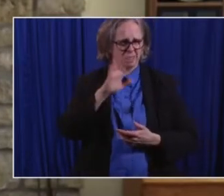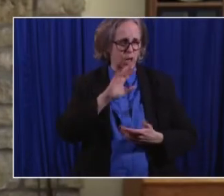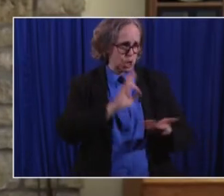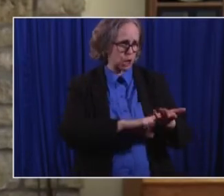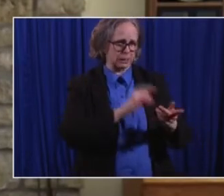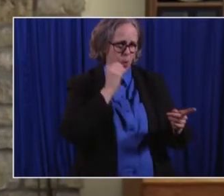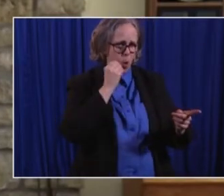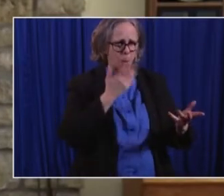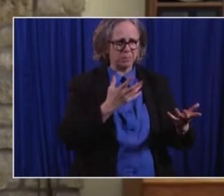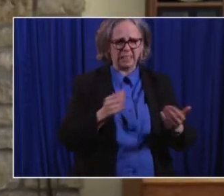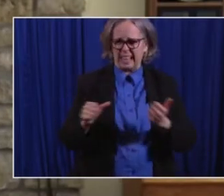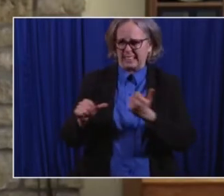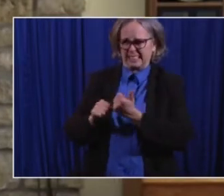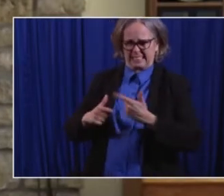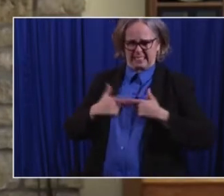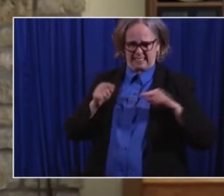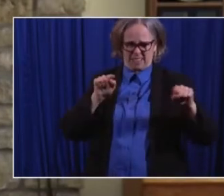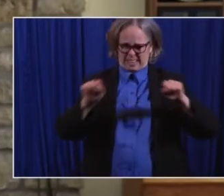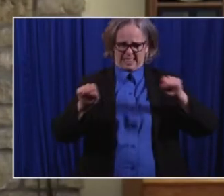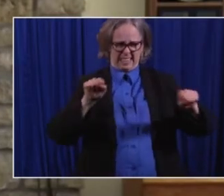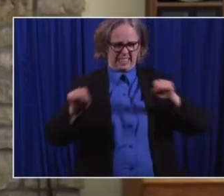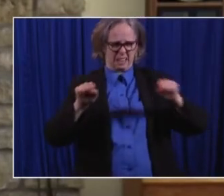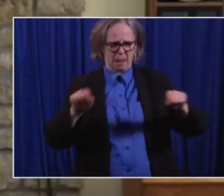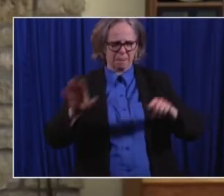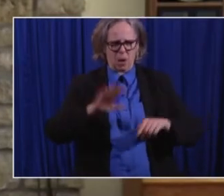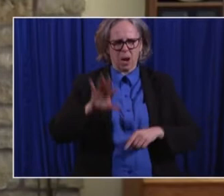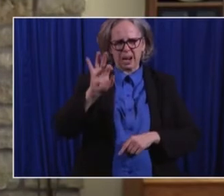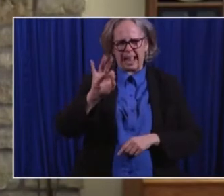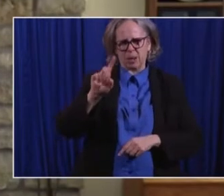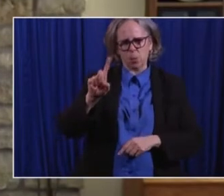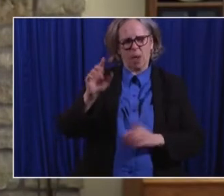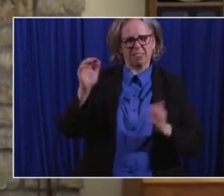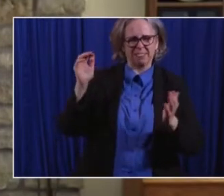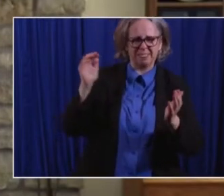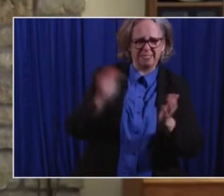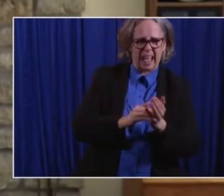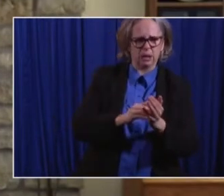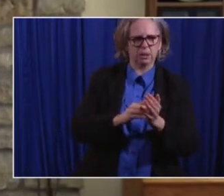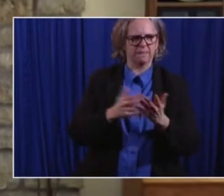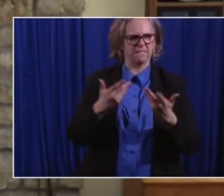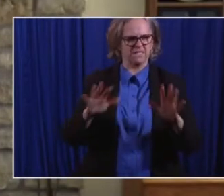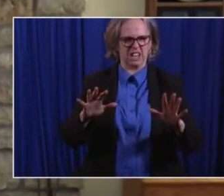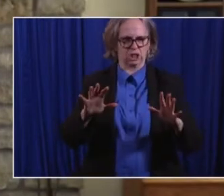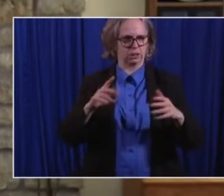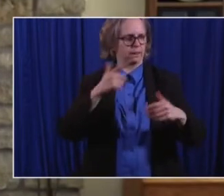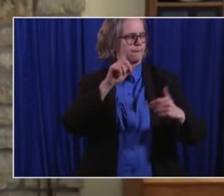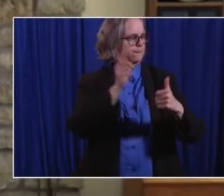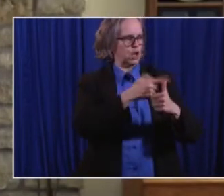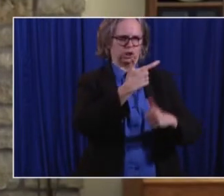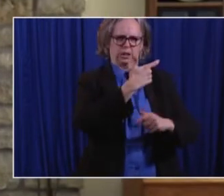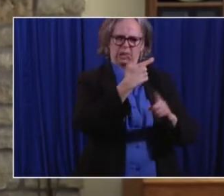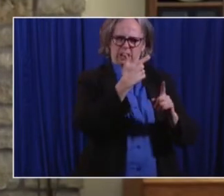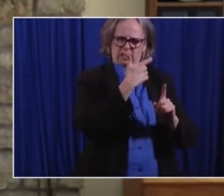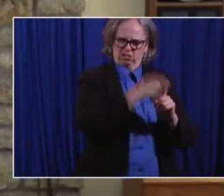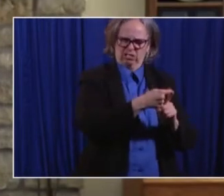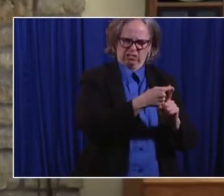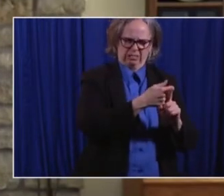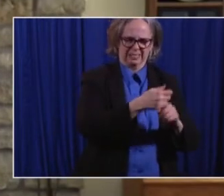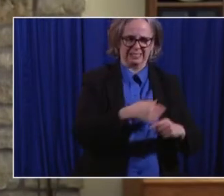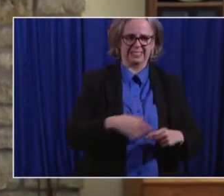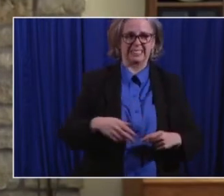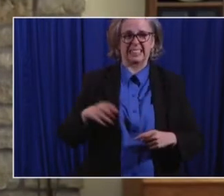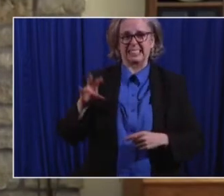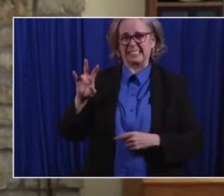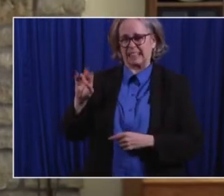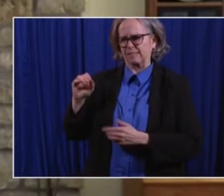shot, and 70,000 of those have already completed the vaccination process. They've gotten